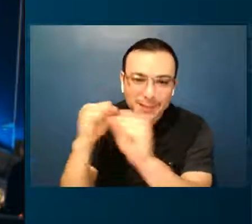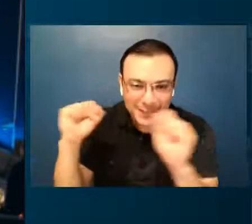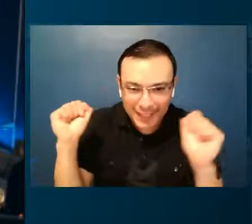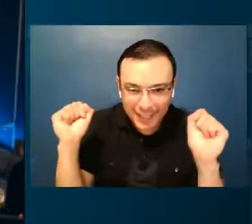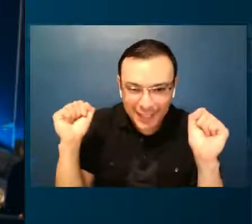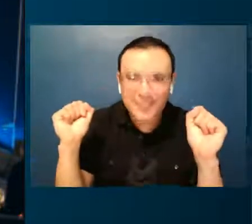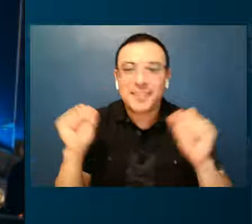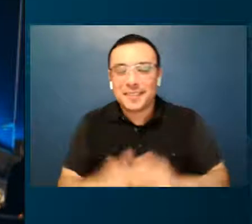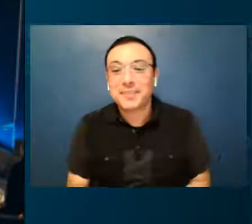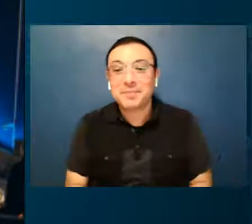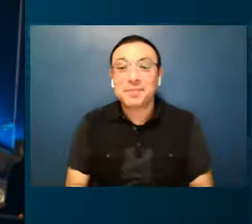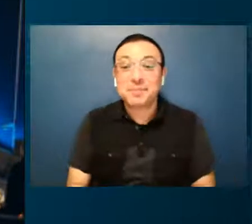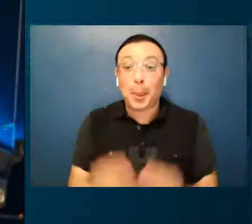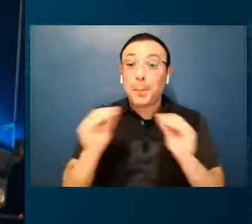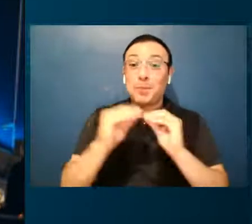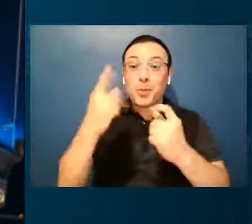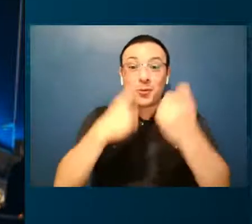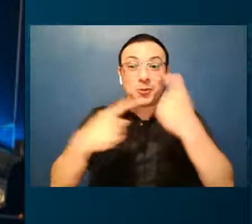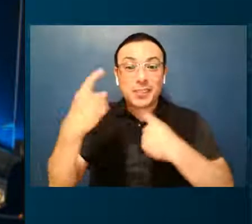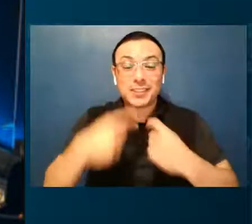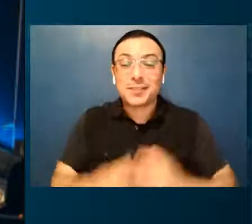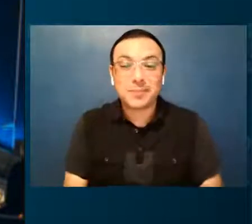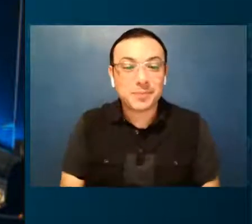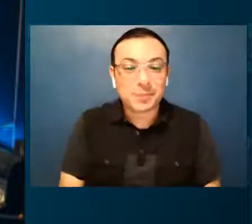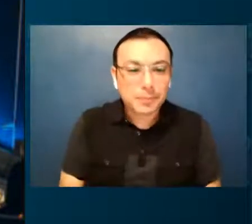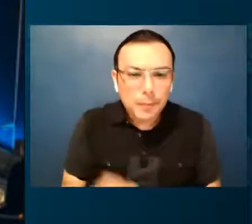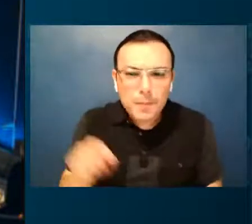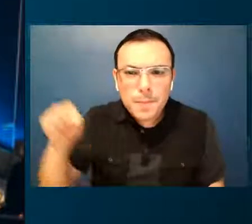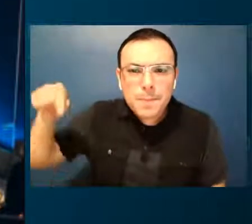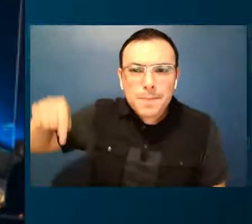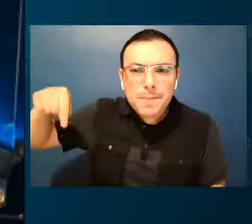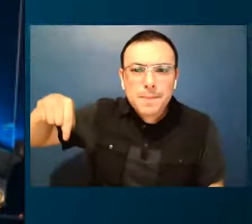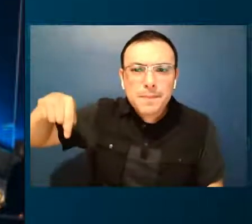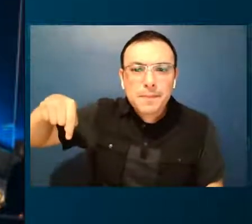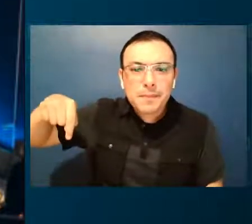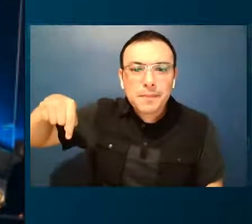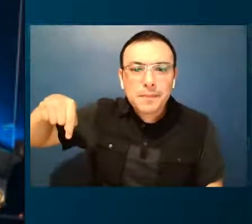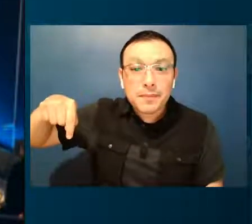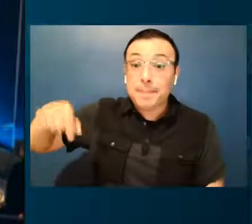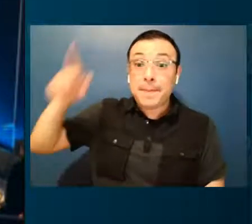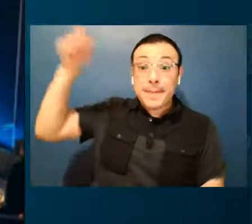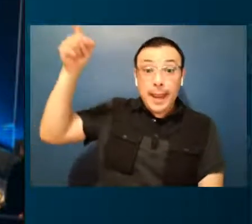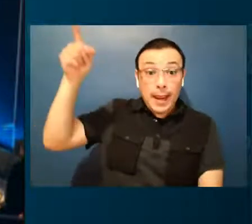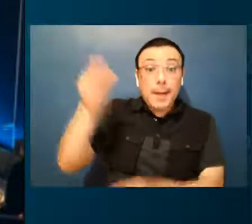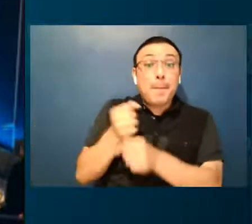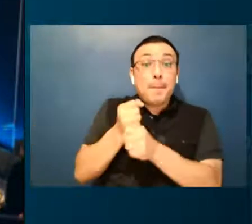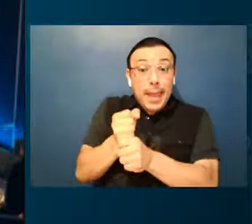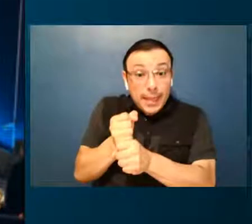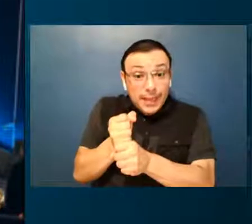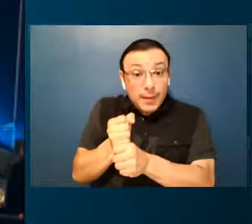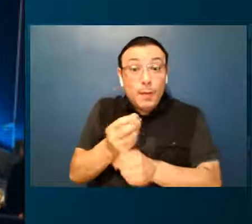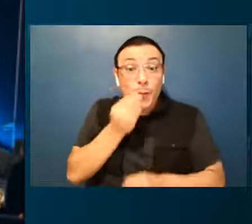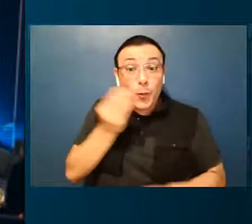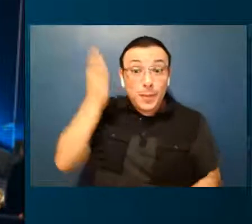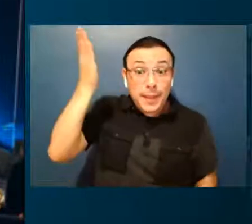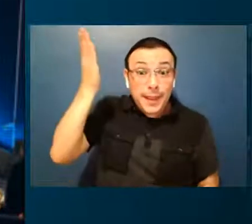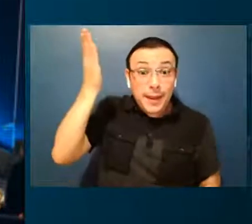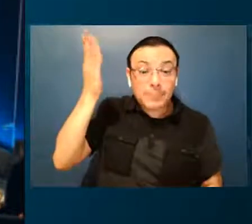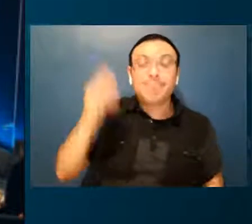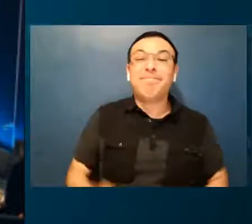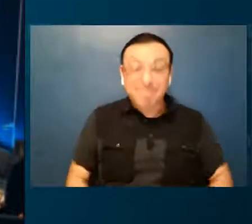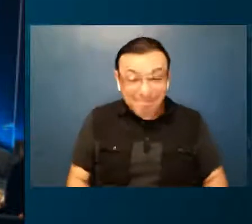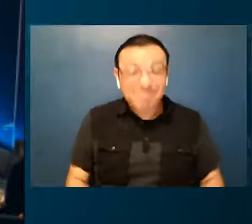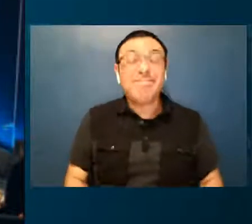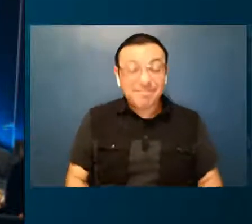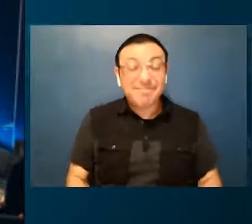questions? Can they make their own food in space now? Yeah, actually, they can. They have successfully grown a number of